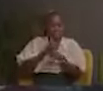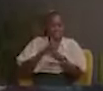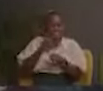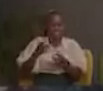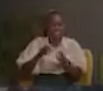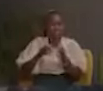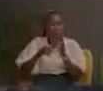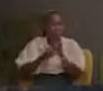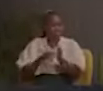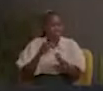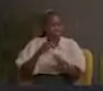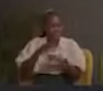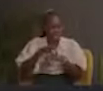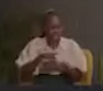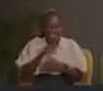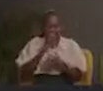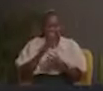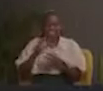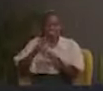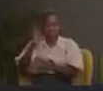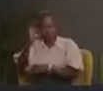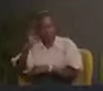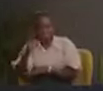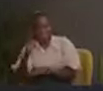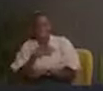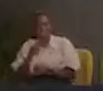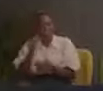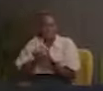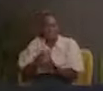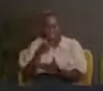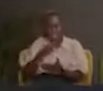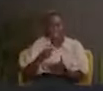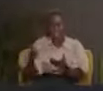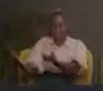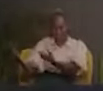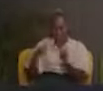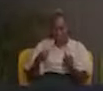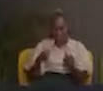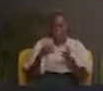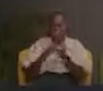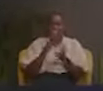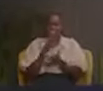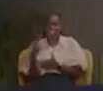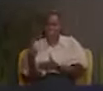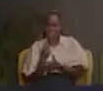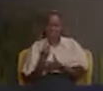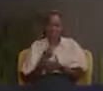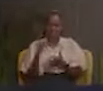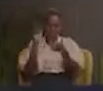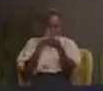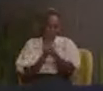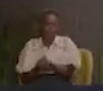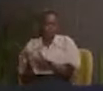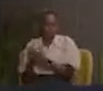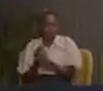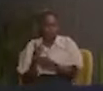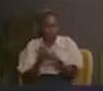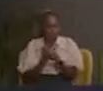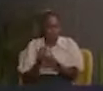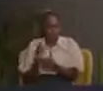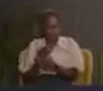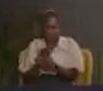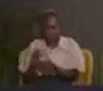is that the Spirit and the bride say come. It is the union between the Spirit and the responsibility of the bride that